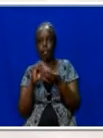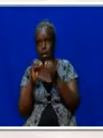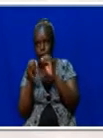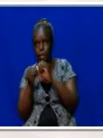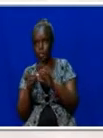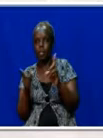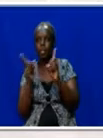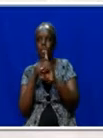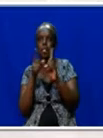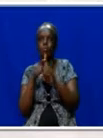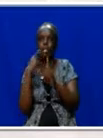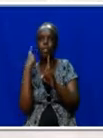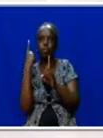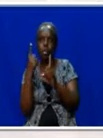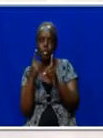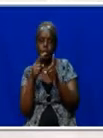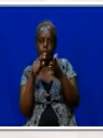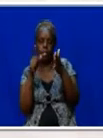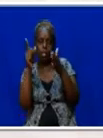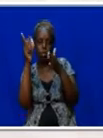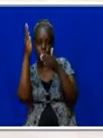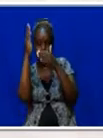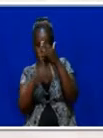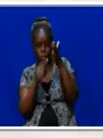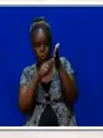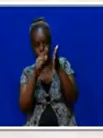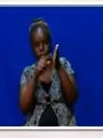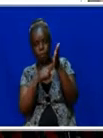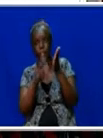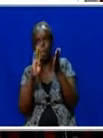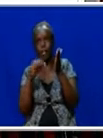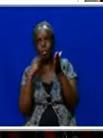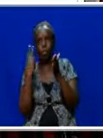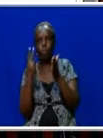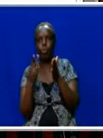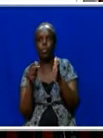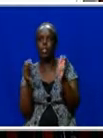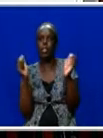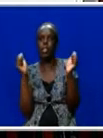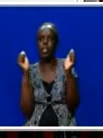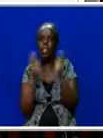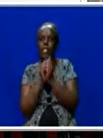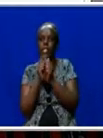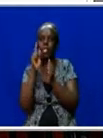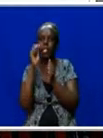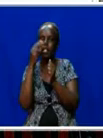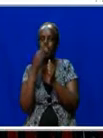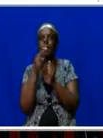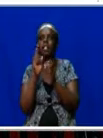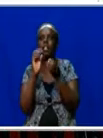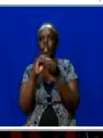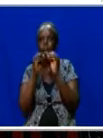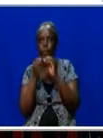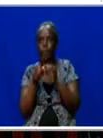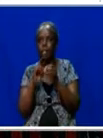and then I divide by 2. If I get something like 10, I'm saying the 10th data point is the